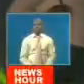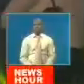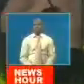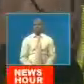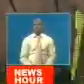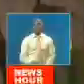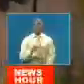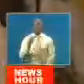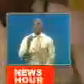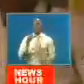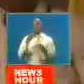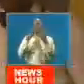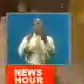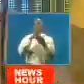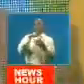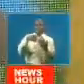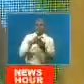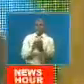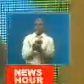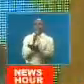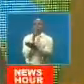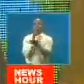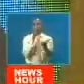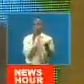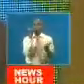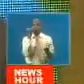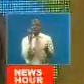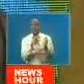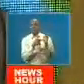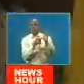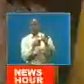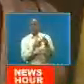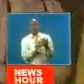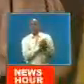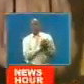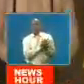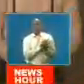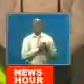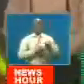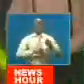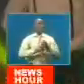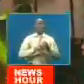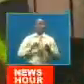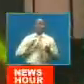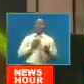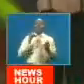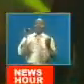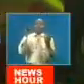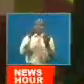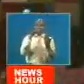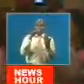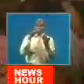And so we say thank you to all the mothers for your love, your support, and your care. And we only hope that the